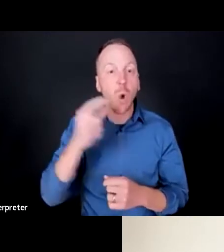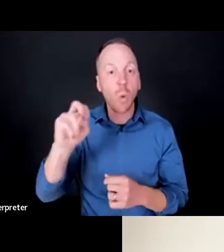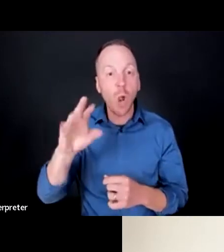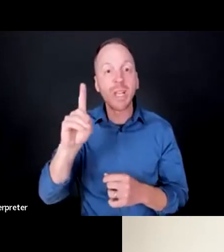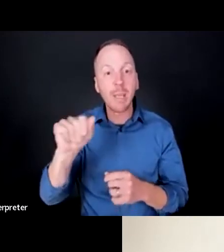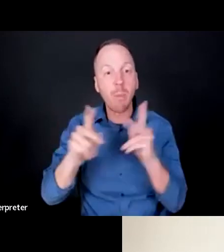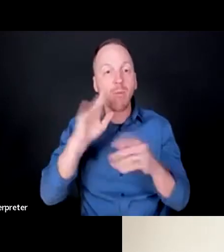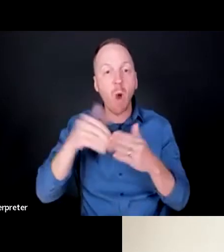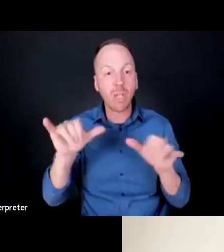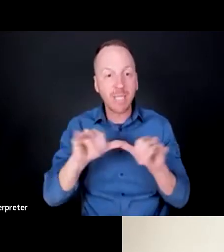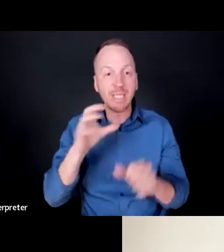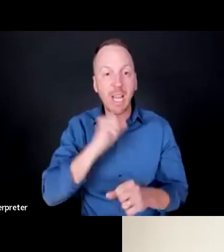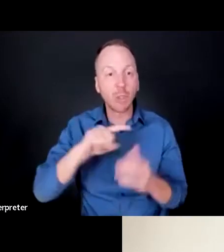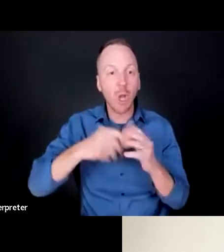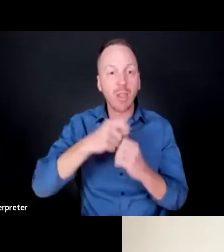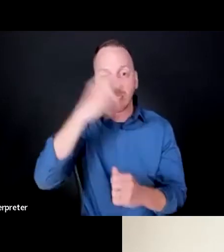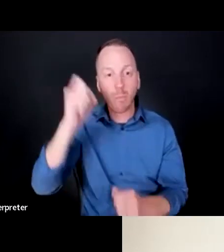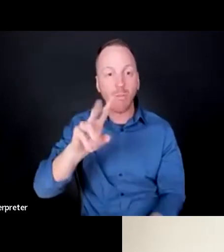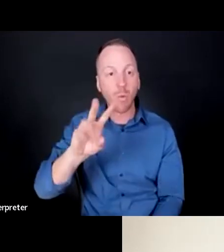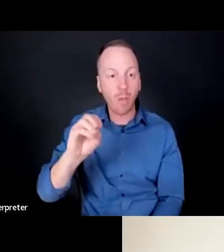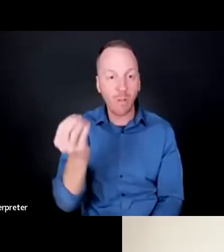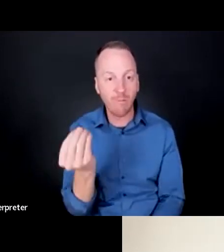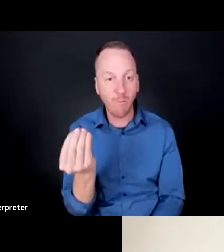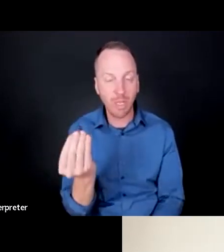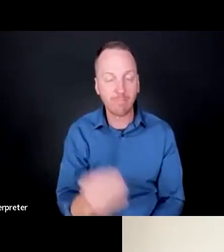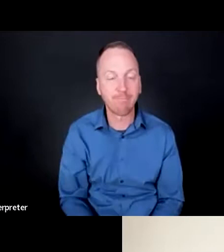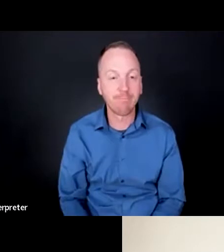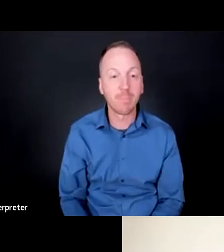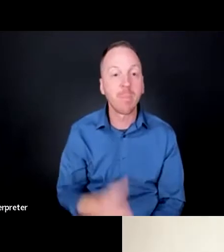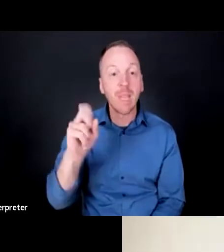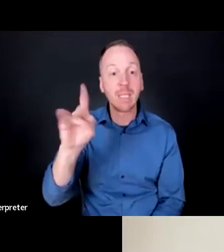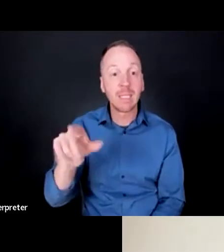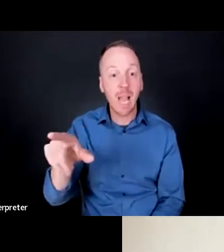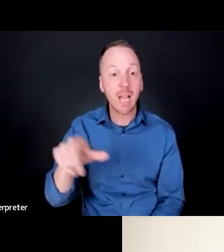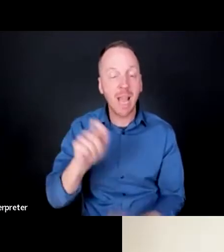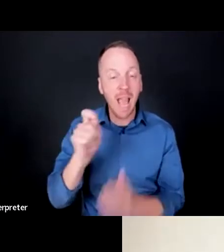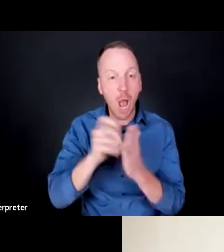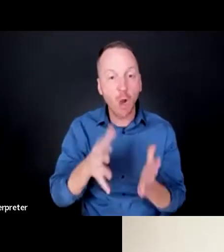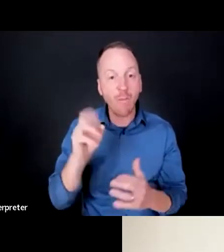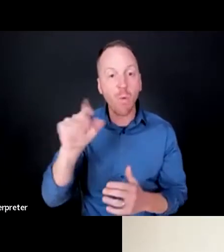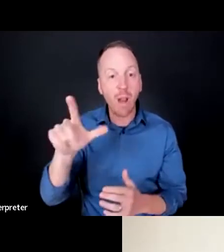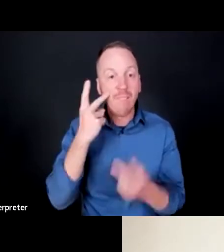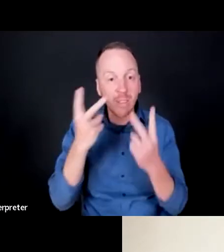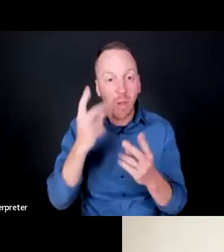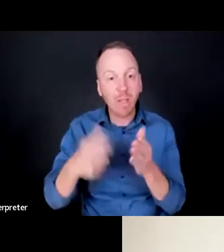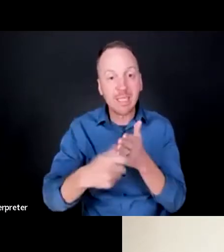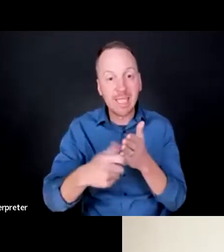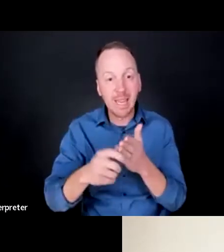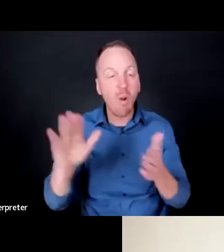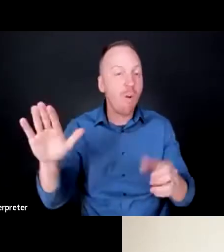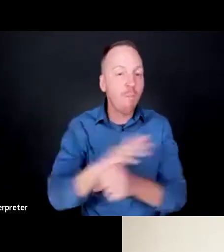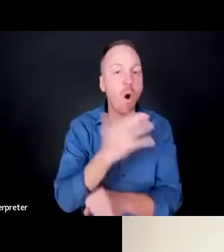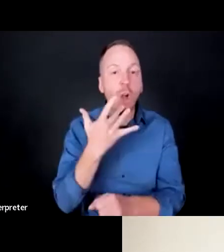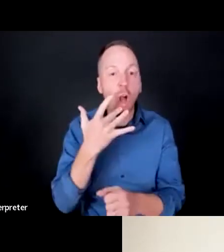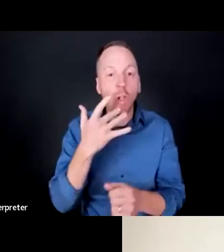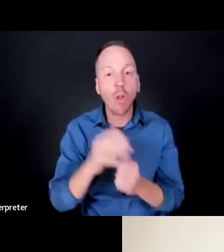and ages, which started in the summer of 2014. Sky is the editor of the Radical Visibility zine, a full-color cut